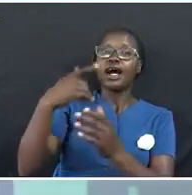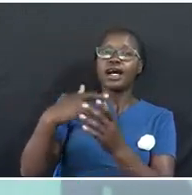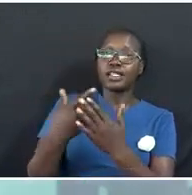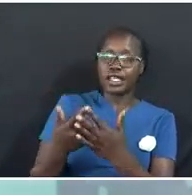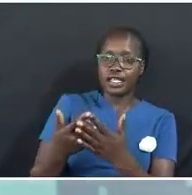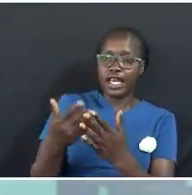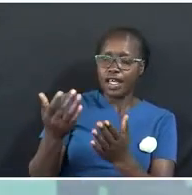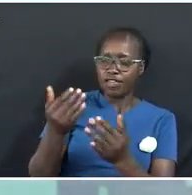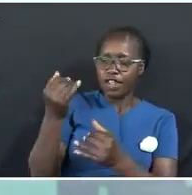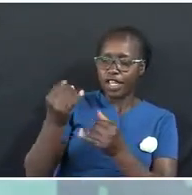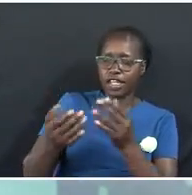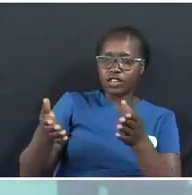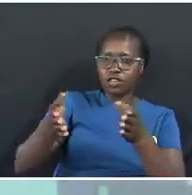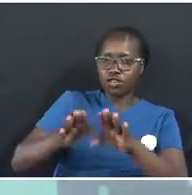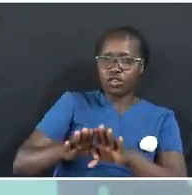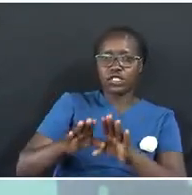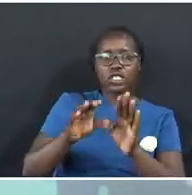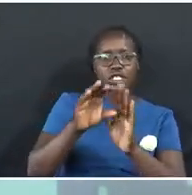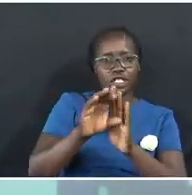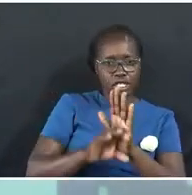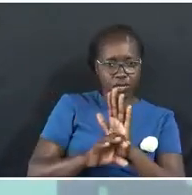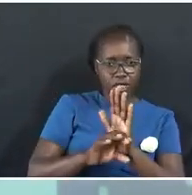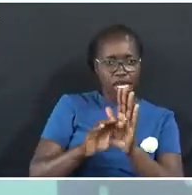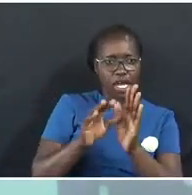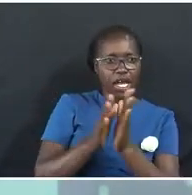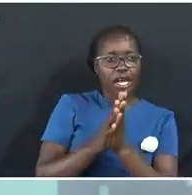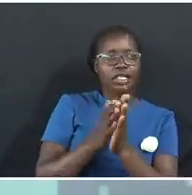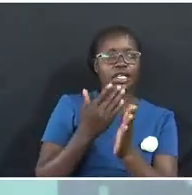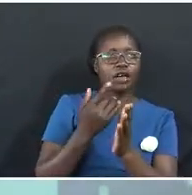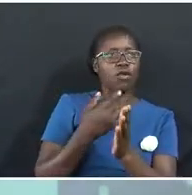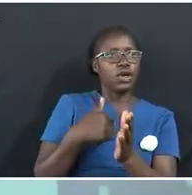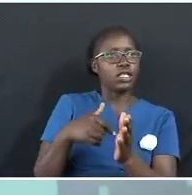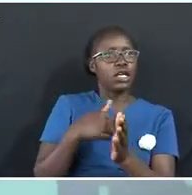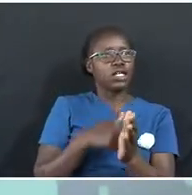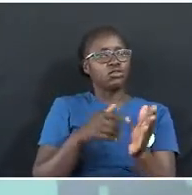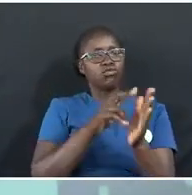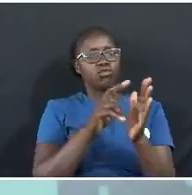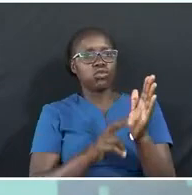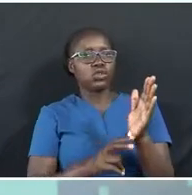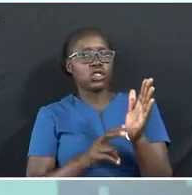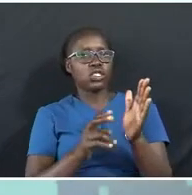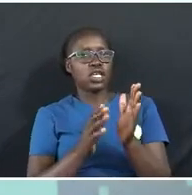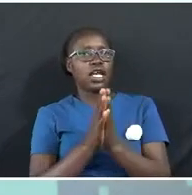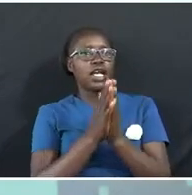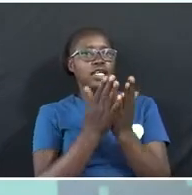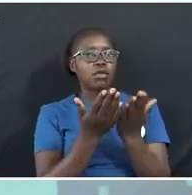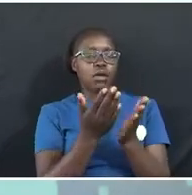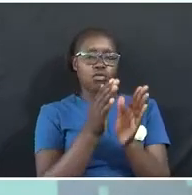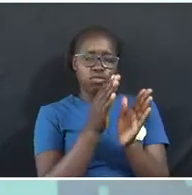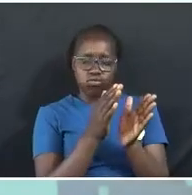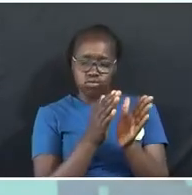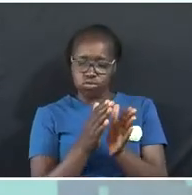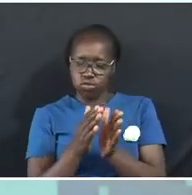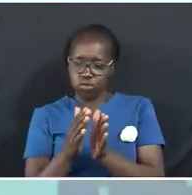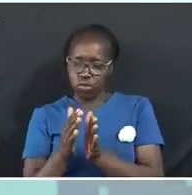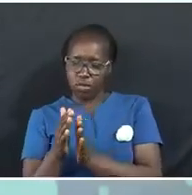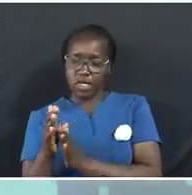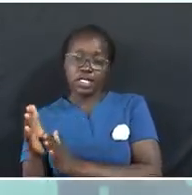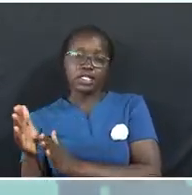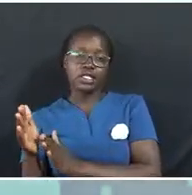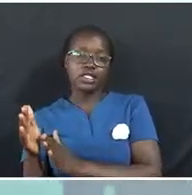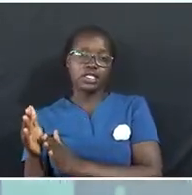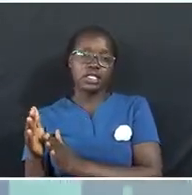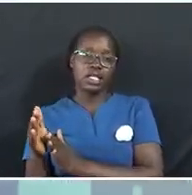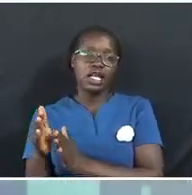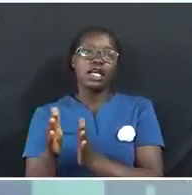closing chapter. And no wonder the authors of the Bible who are arranging the Bible, they combining